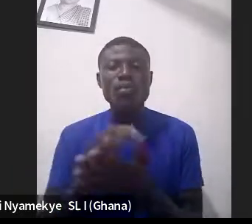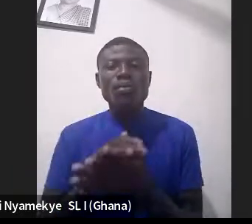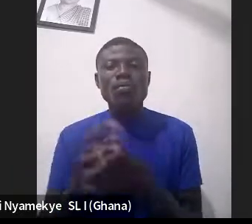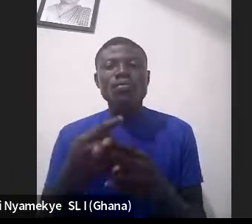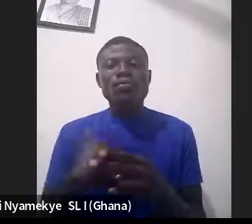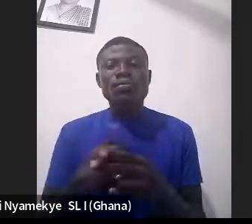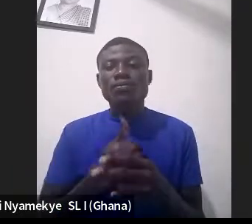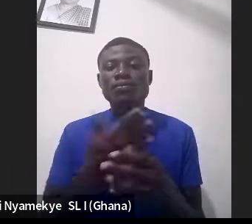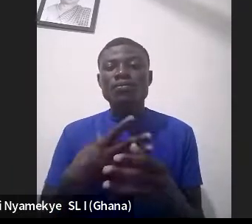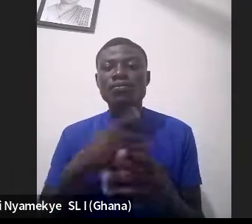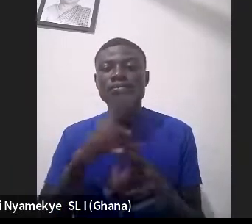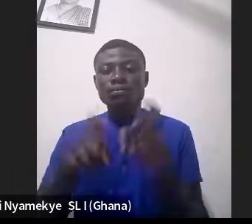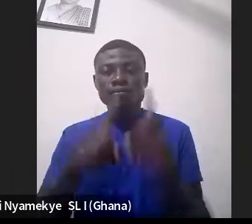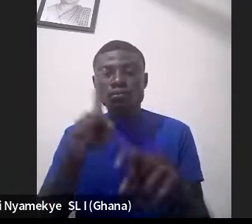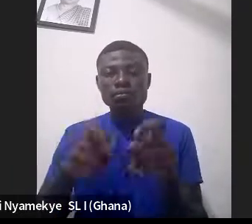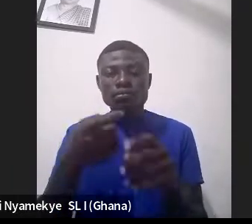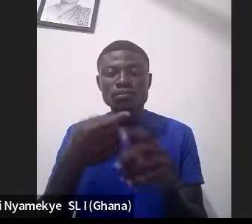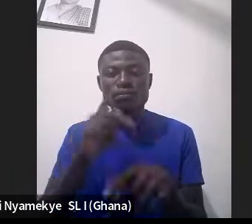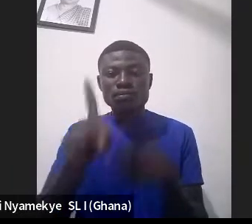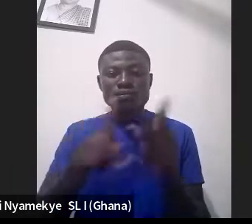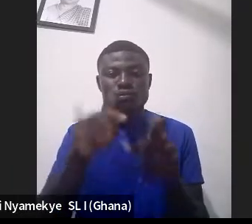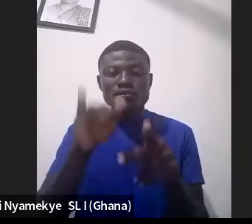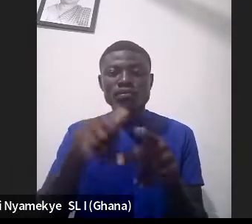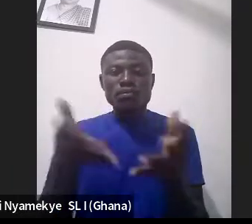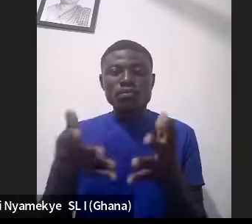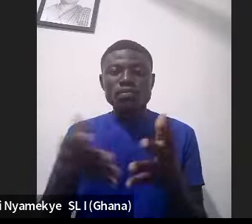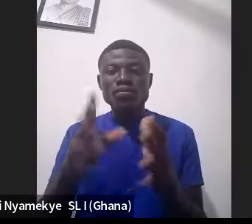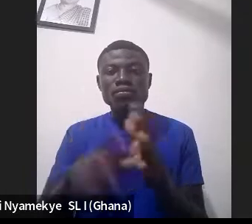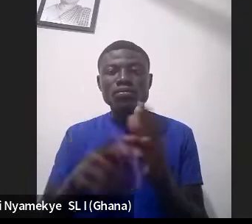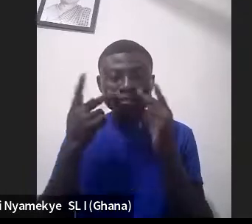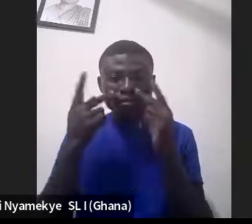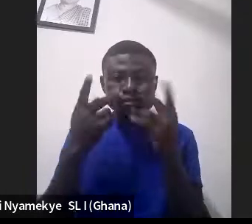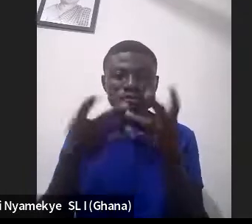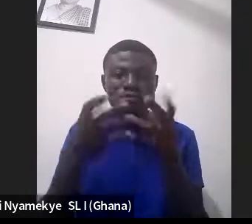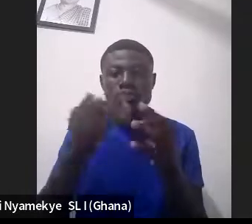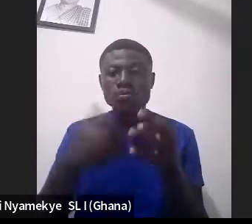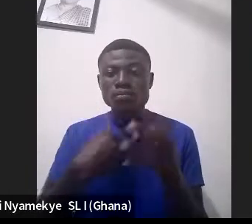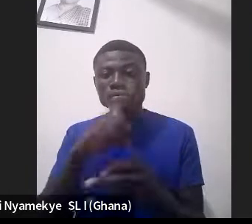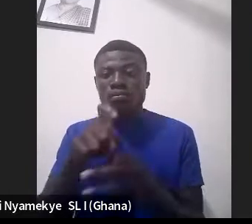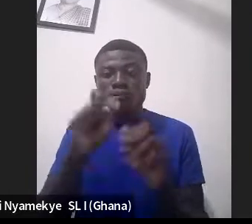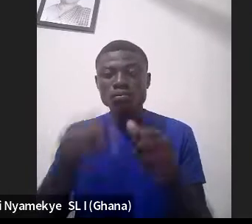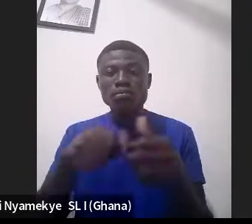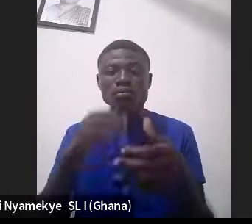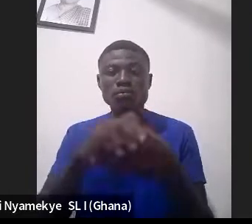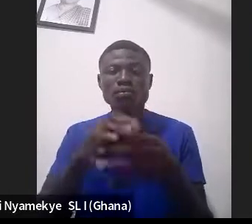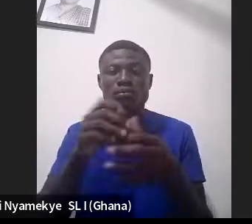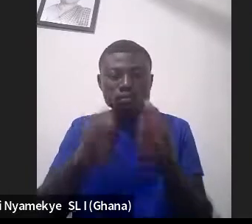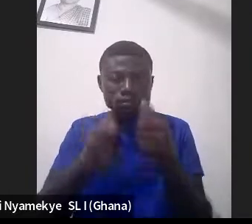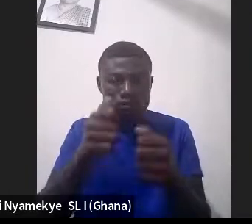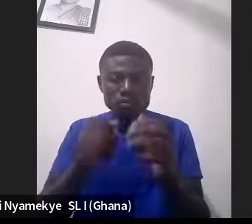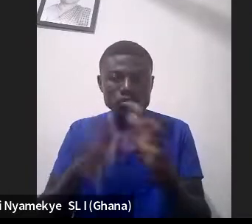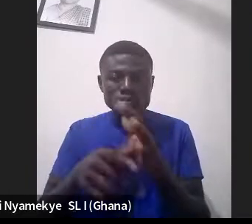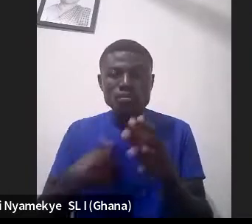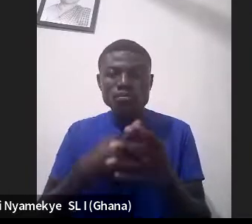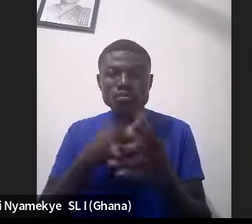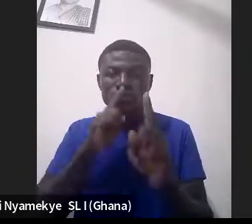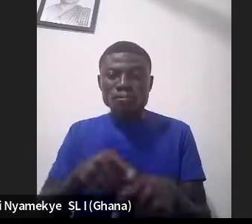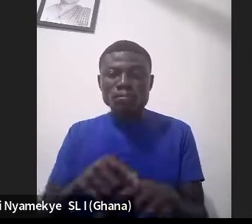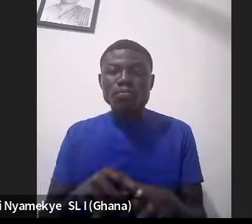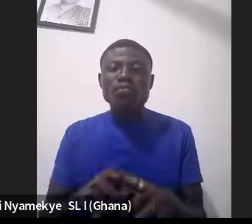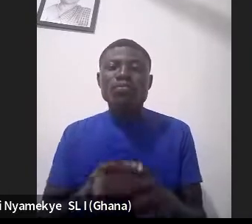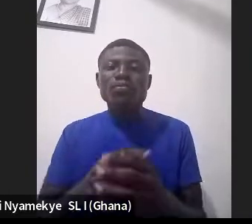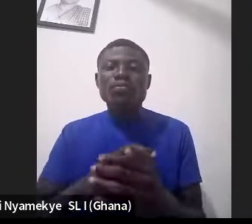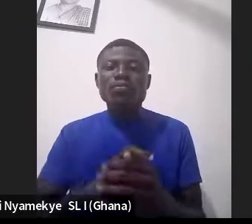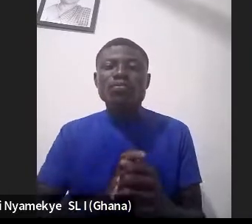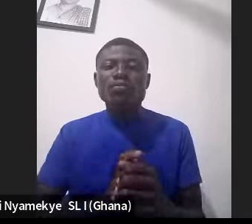take a couple of questions from people that are listening. So if you have any questions, you can just type it into the chat box, and then we